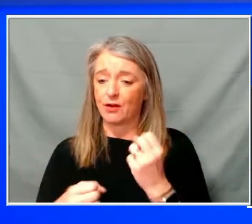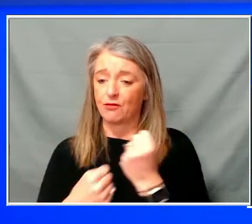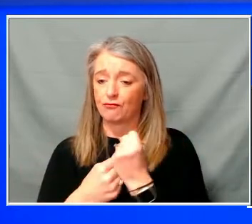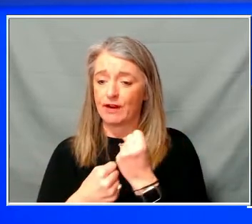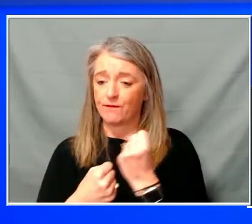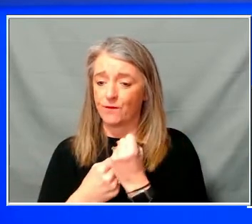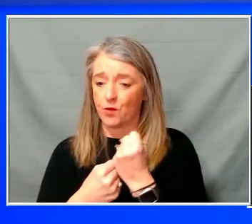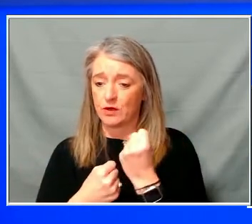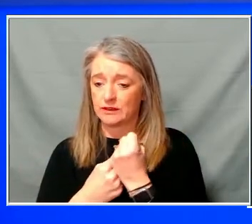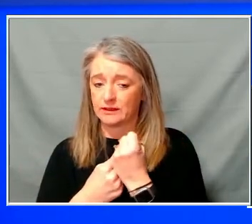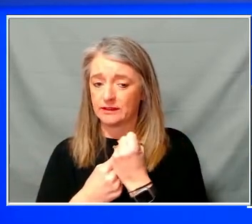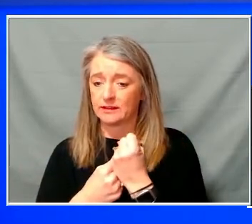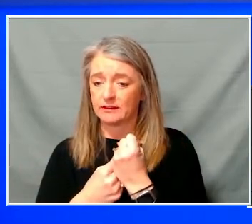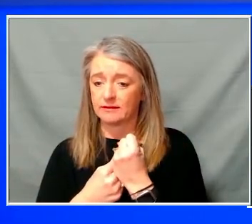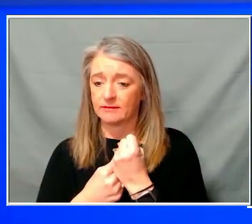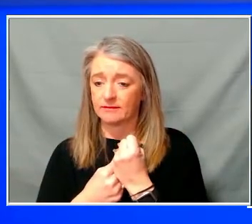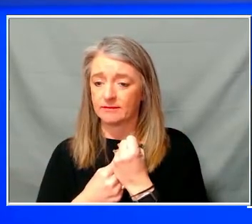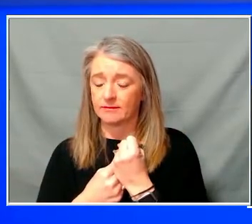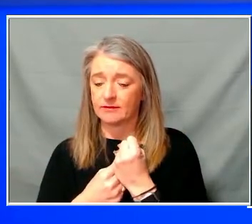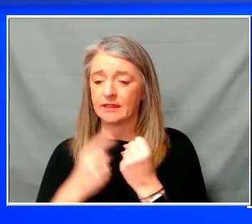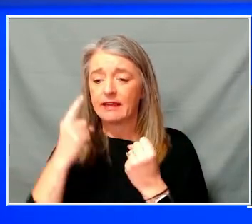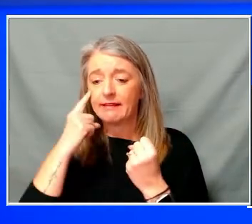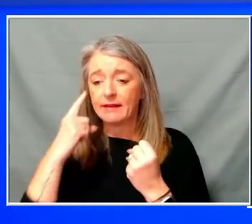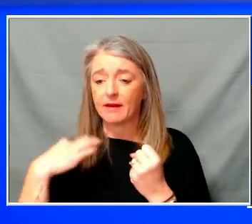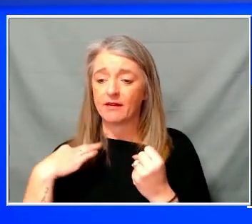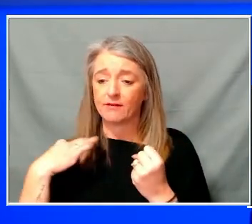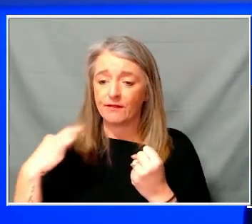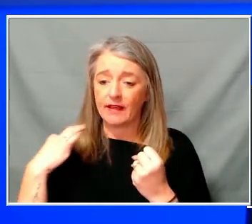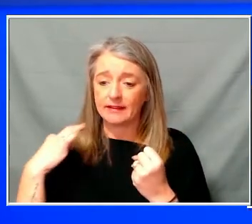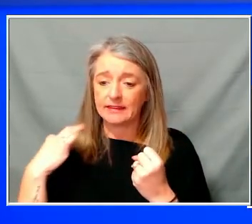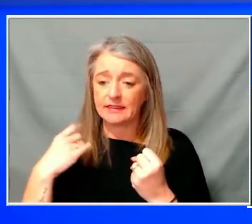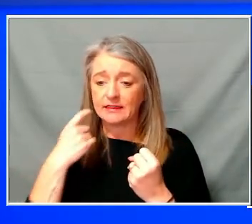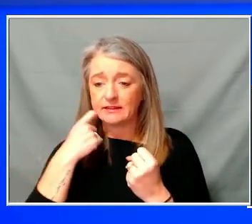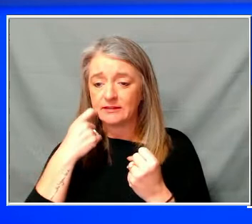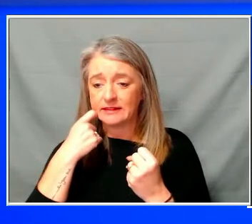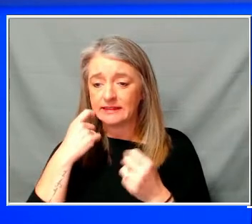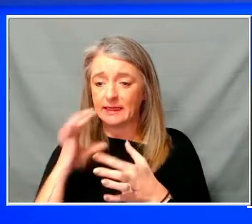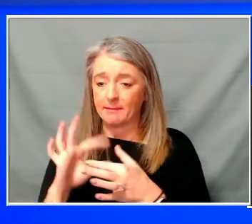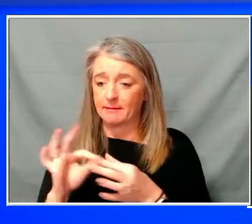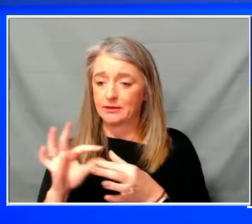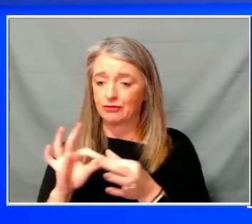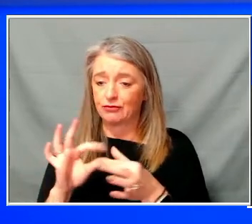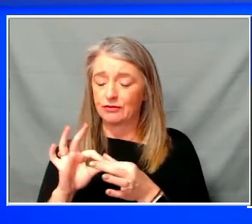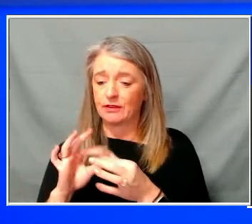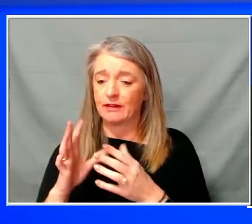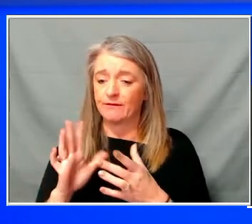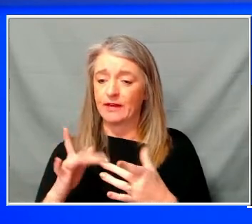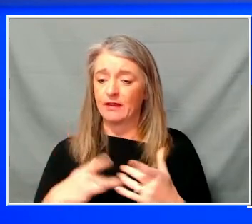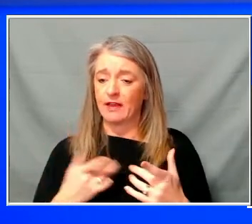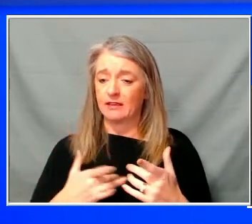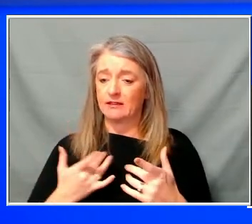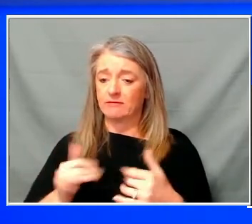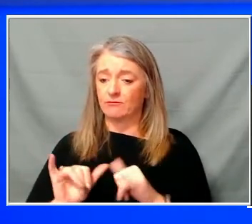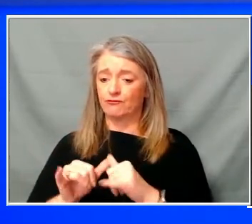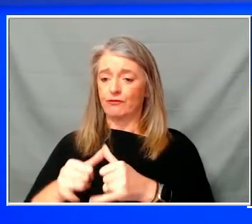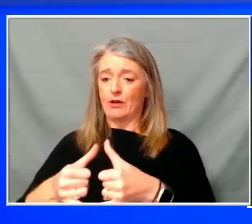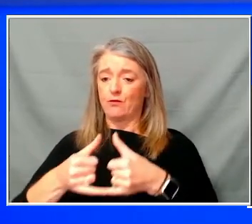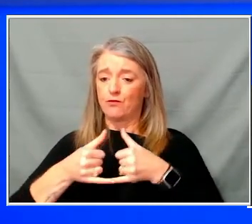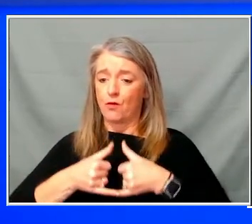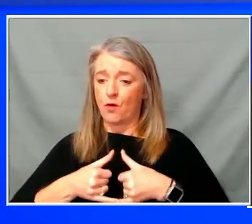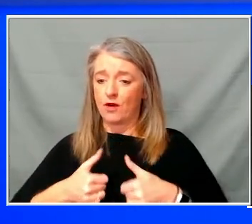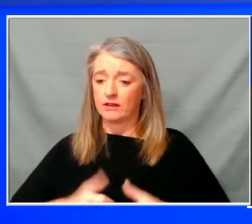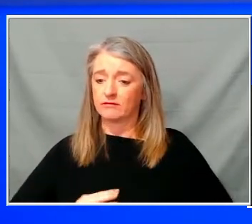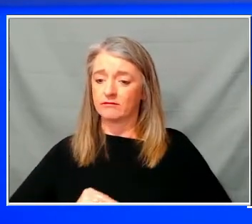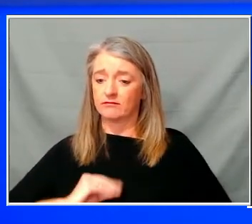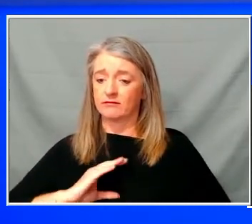And so when we think about something like volunteering, like Vanessa was talking about it being kind of their reward, like this gold that they have,